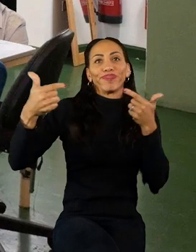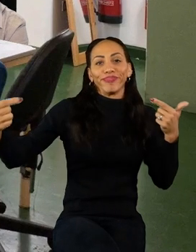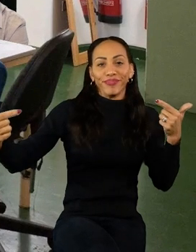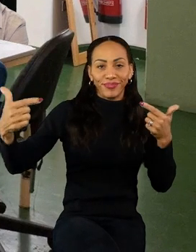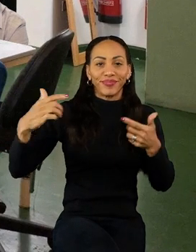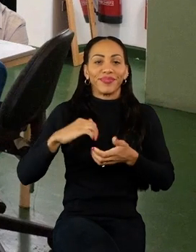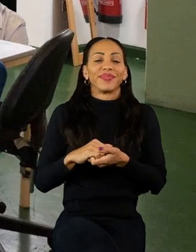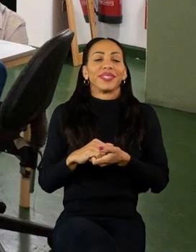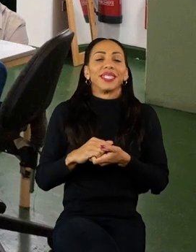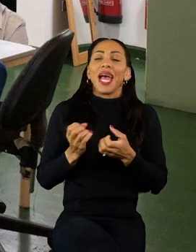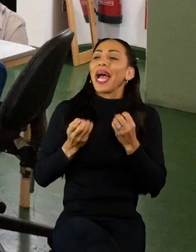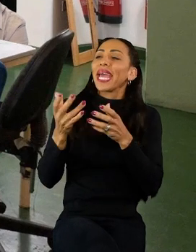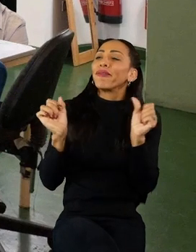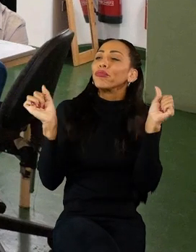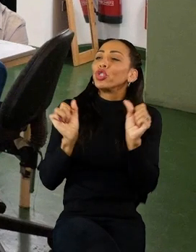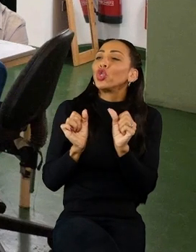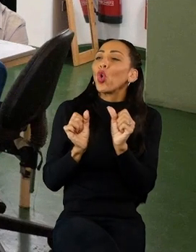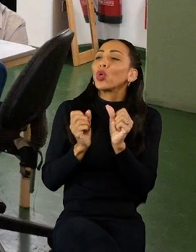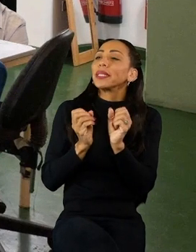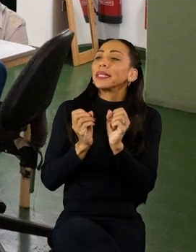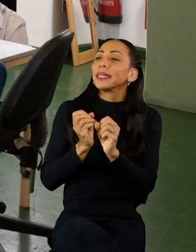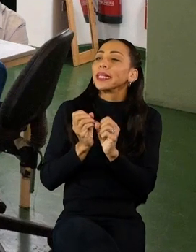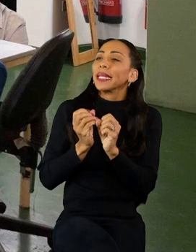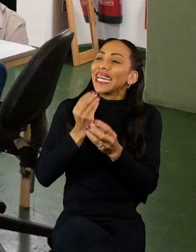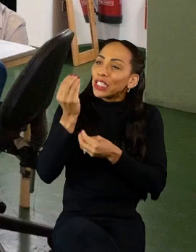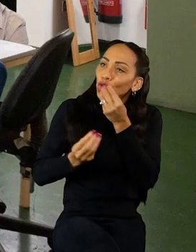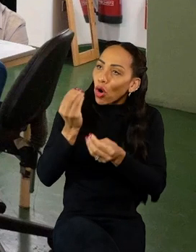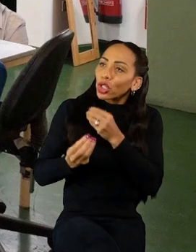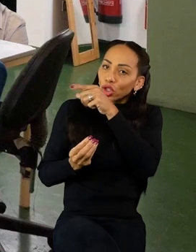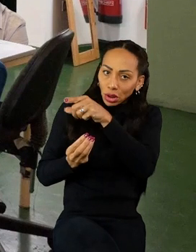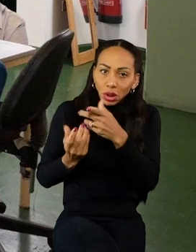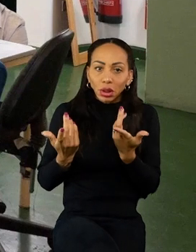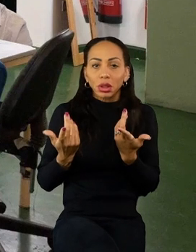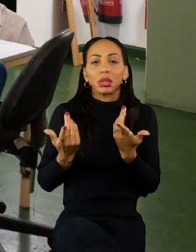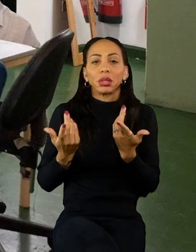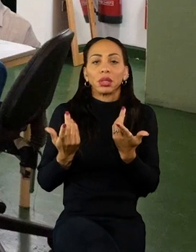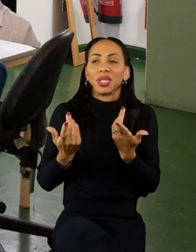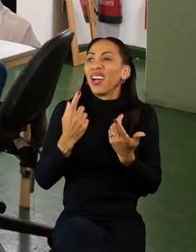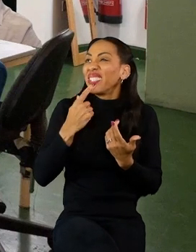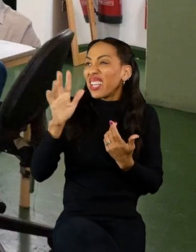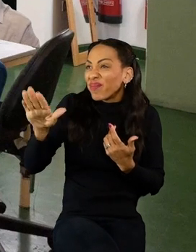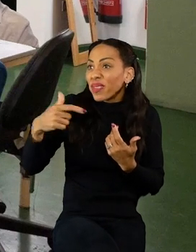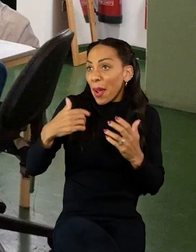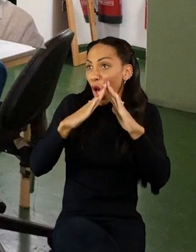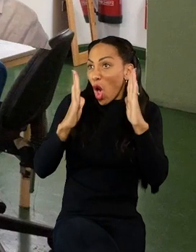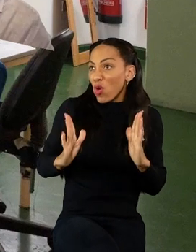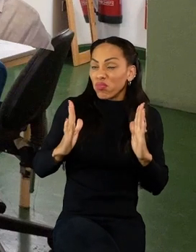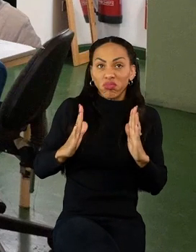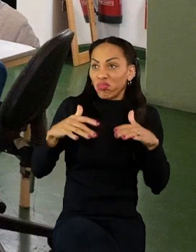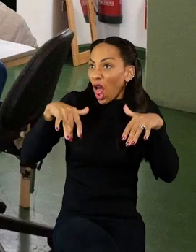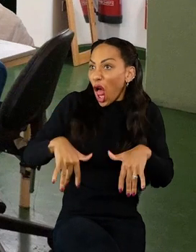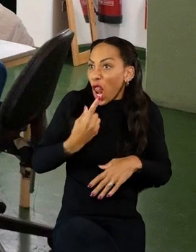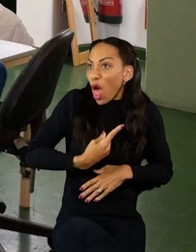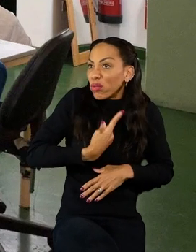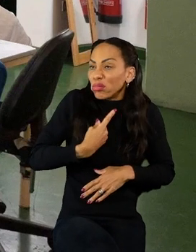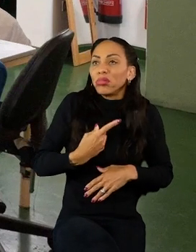to Steve and other people. I said, I'm at home on my own, I'm in quarantine, I'm sort of in need of a visit,